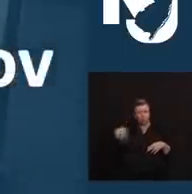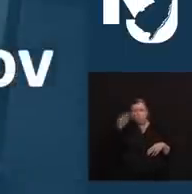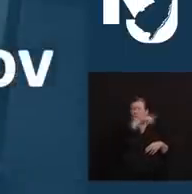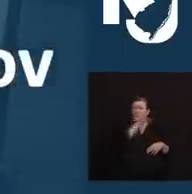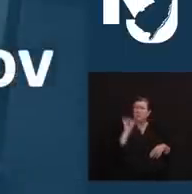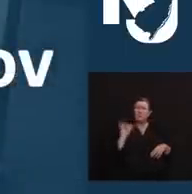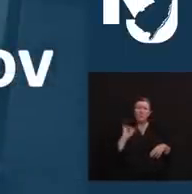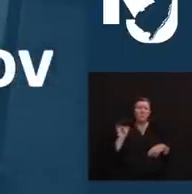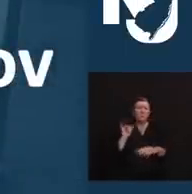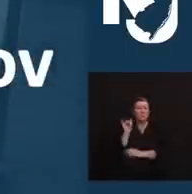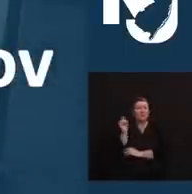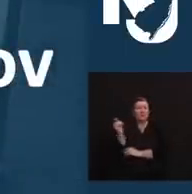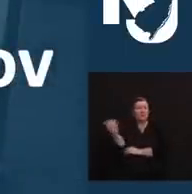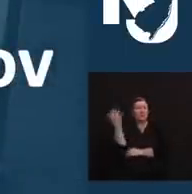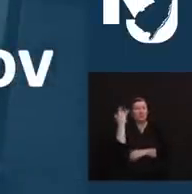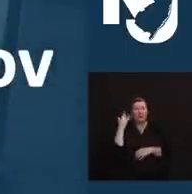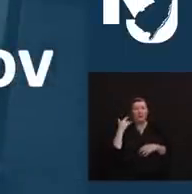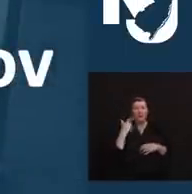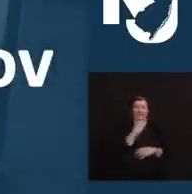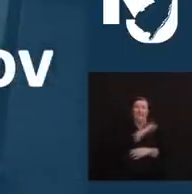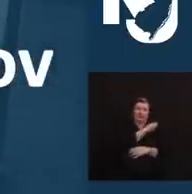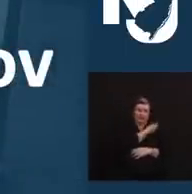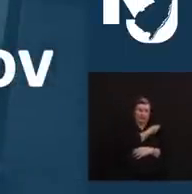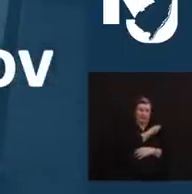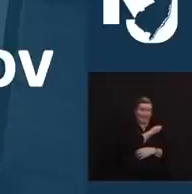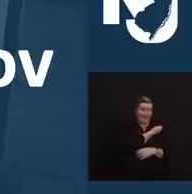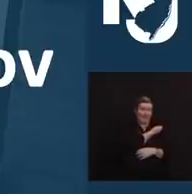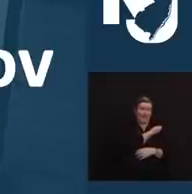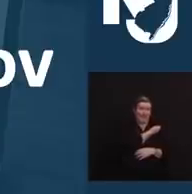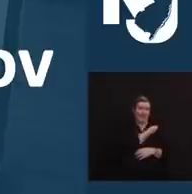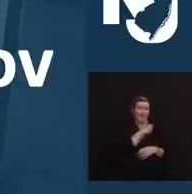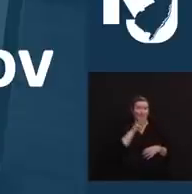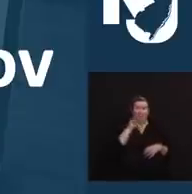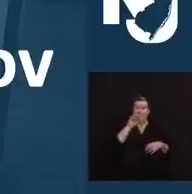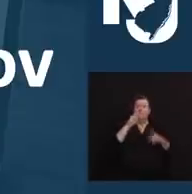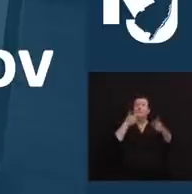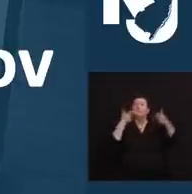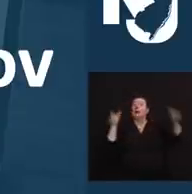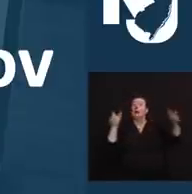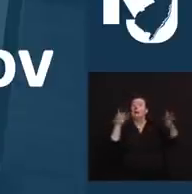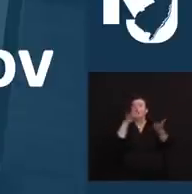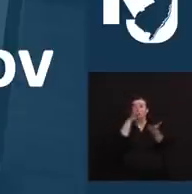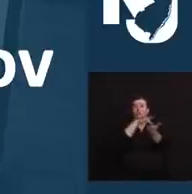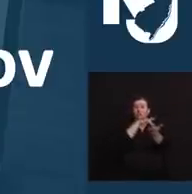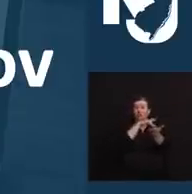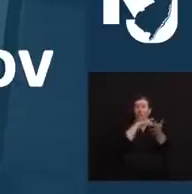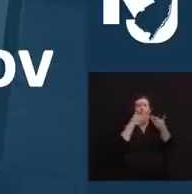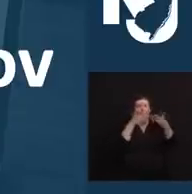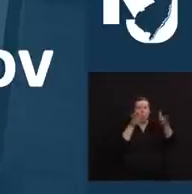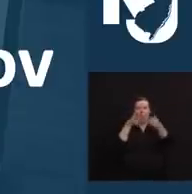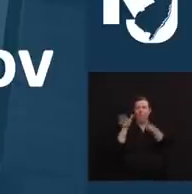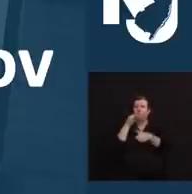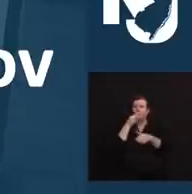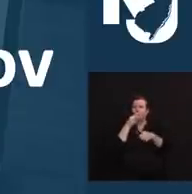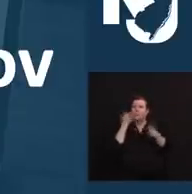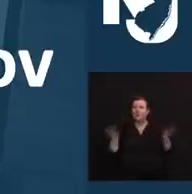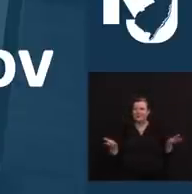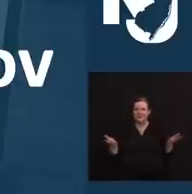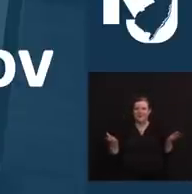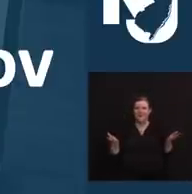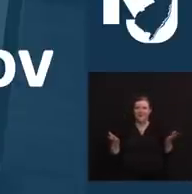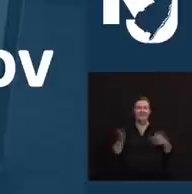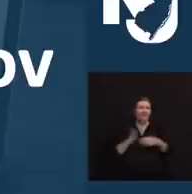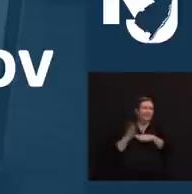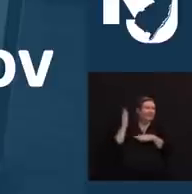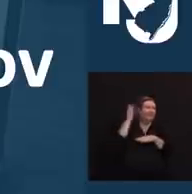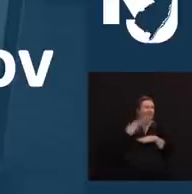Our vaccination mega sites are preparing to open, and hundreds of thousands of New Jerseyans, as I've already mentioned, have already raised their hands